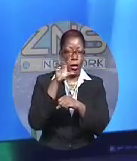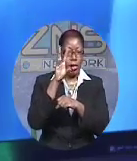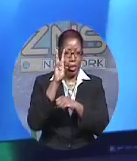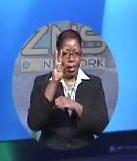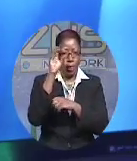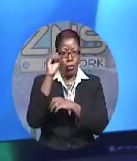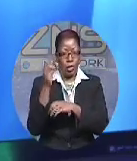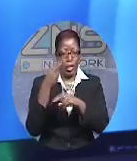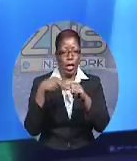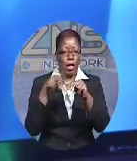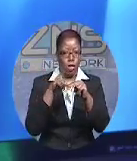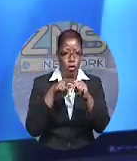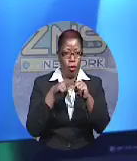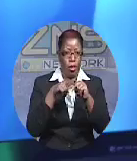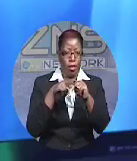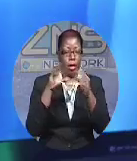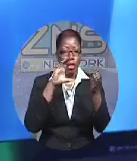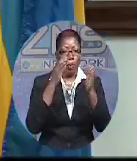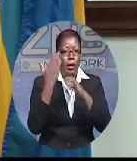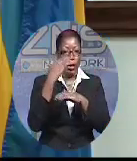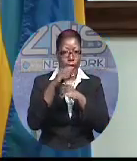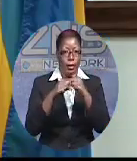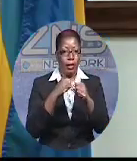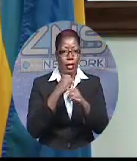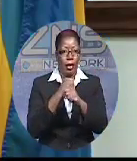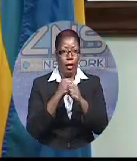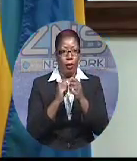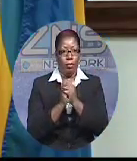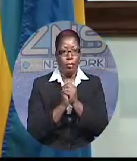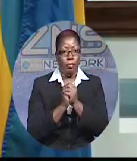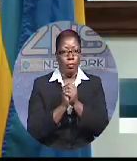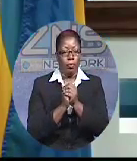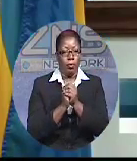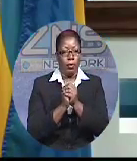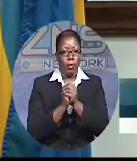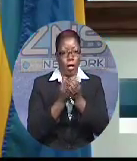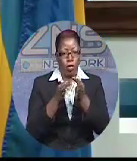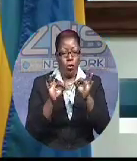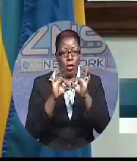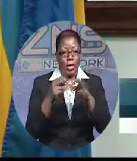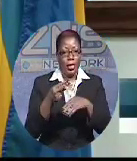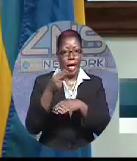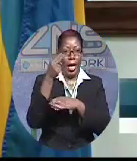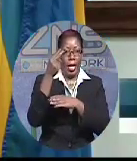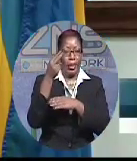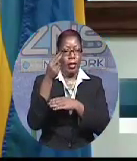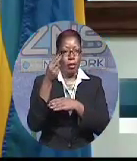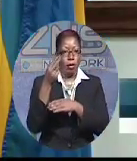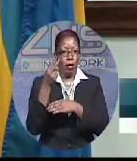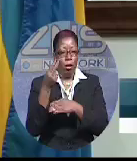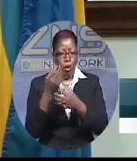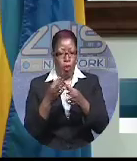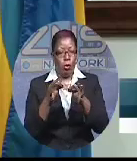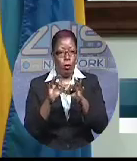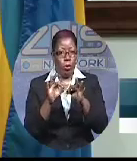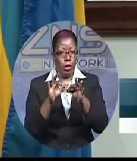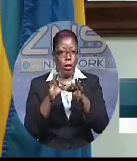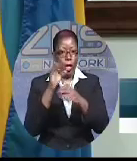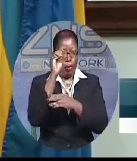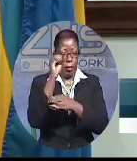year's 48.5%. It is noteworthy that this is the highest percentage to be recorded during the